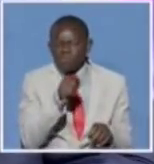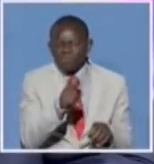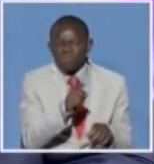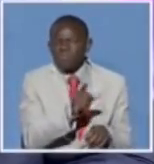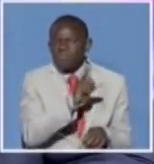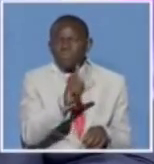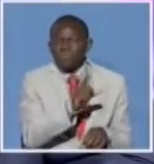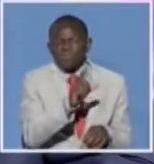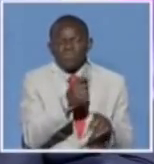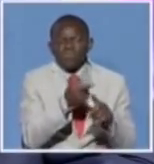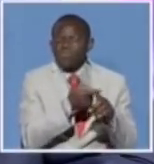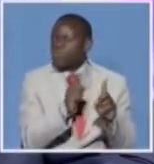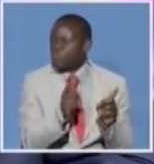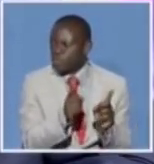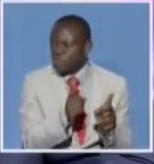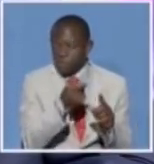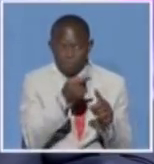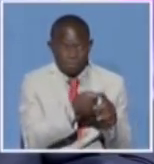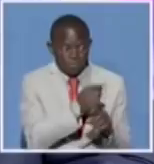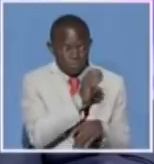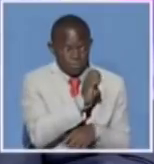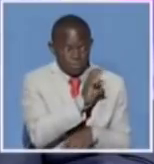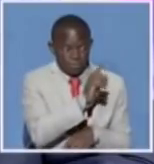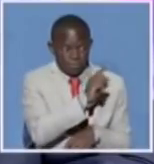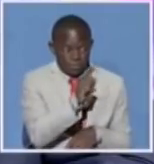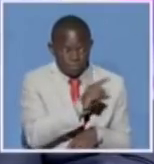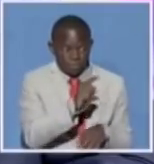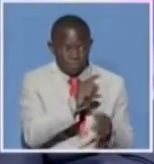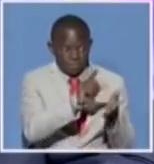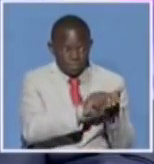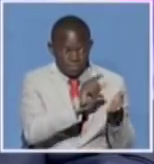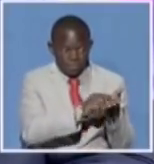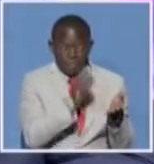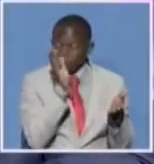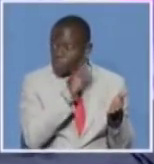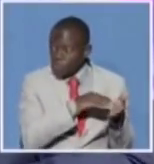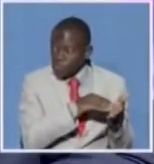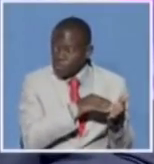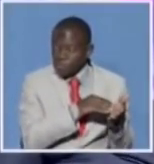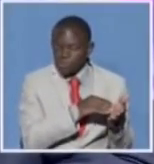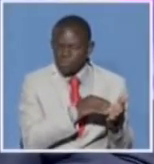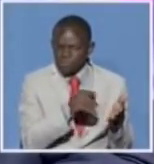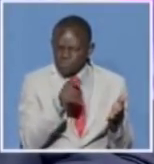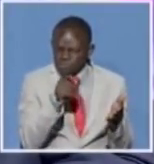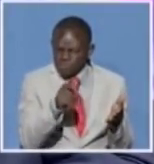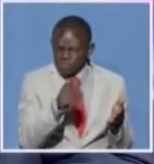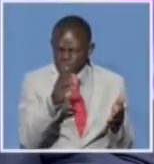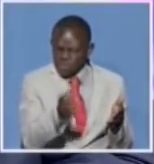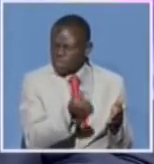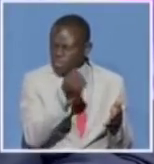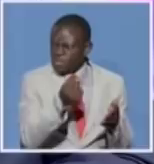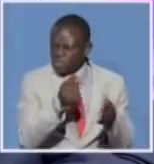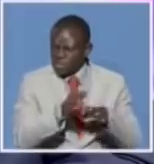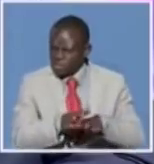left the examination council up to where it was delivered, and also way back to the examination